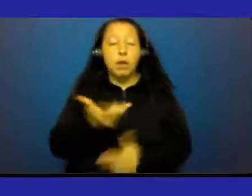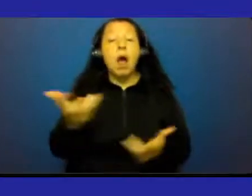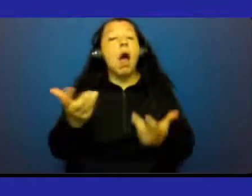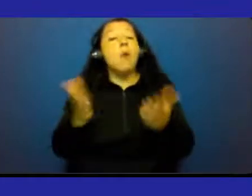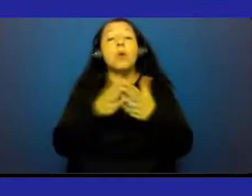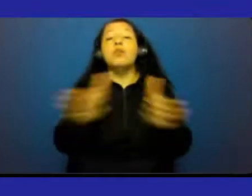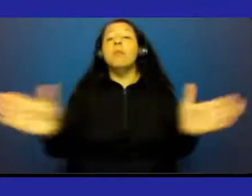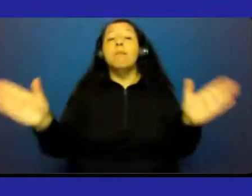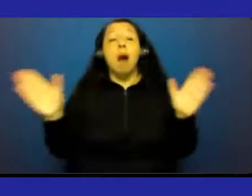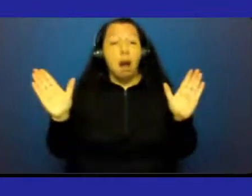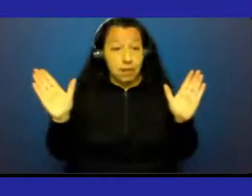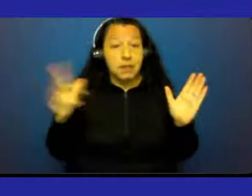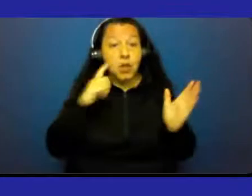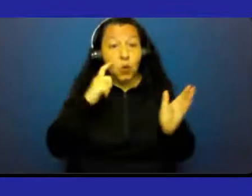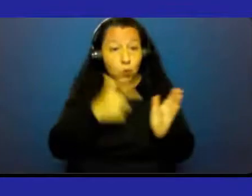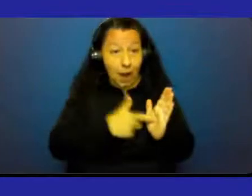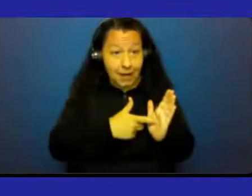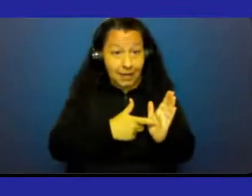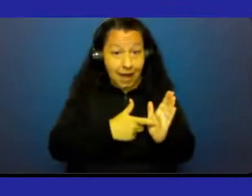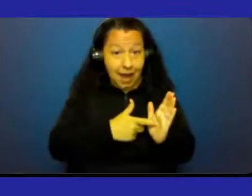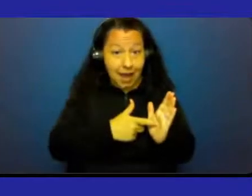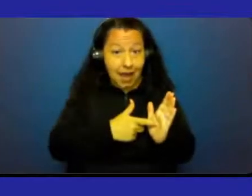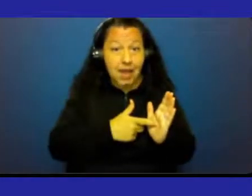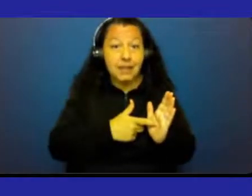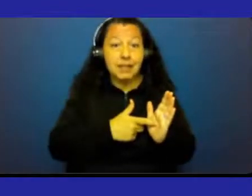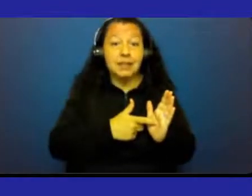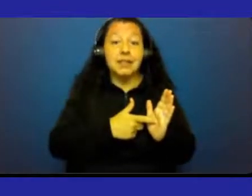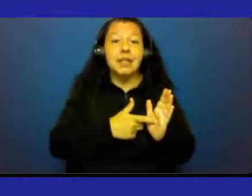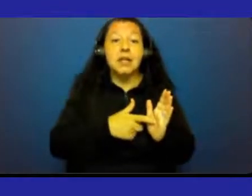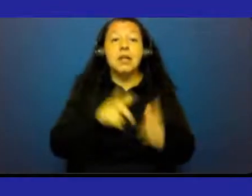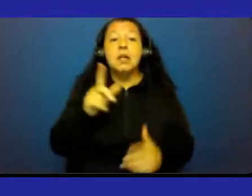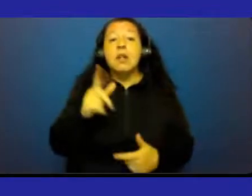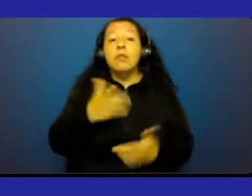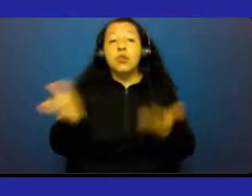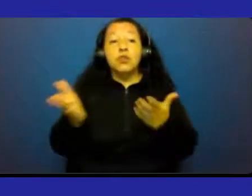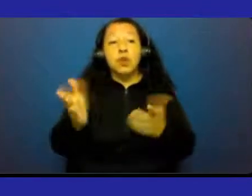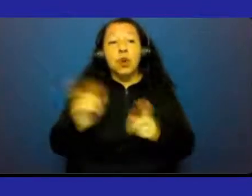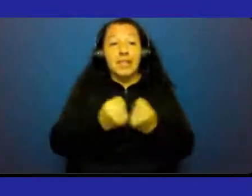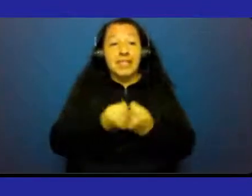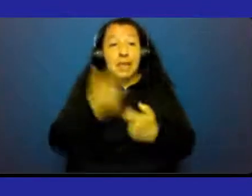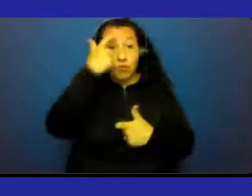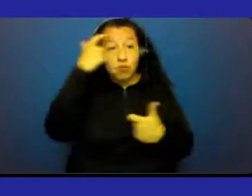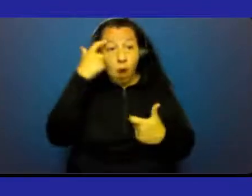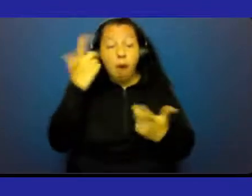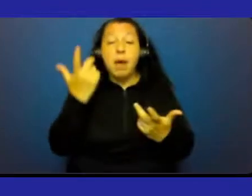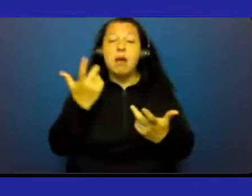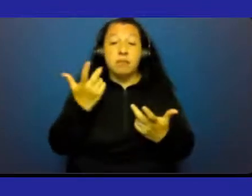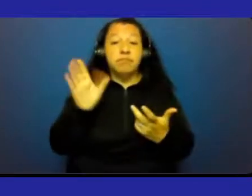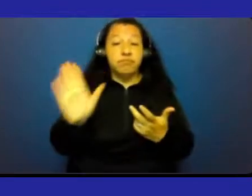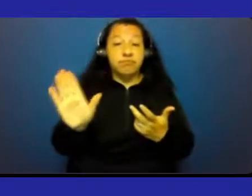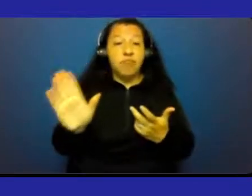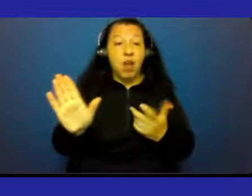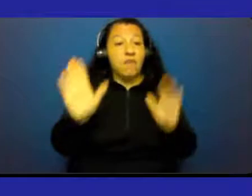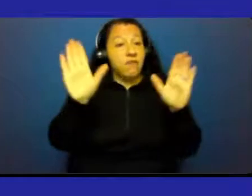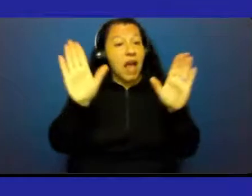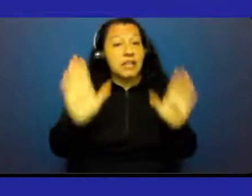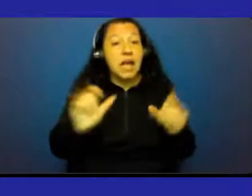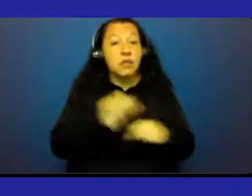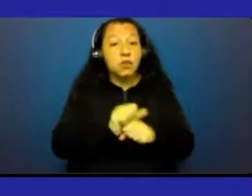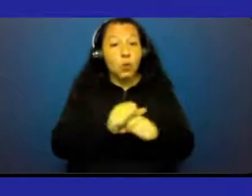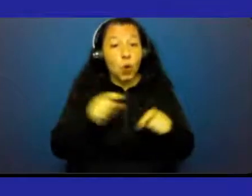publicly recognize Kings County Trauma Service Team for the fantastic work